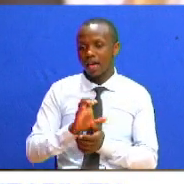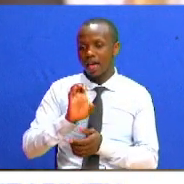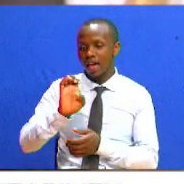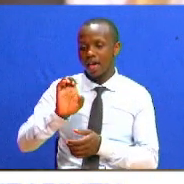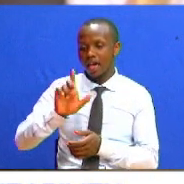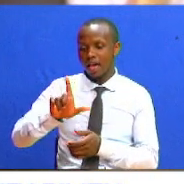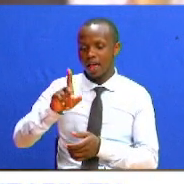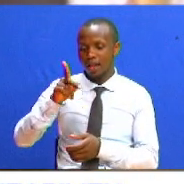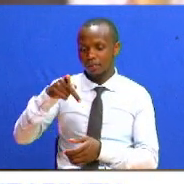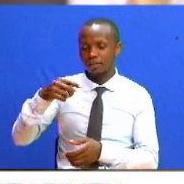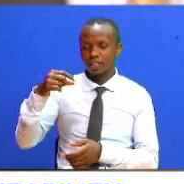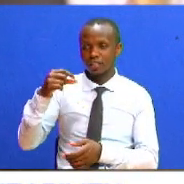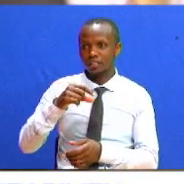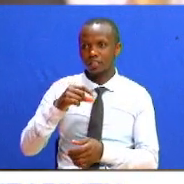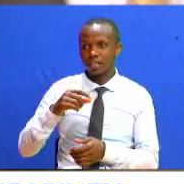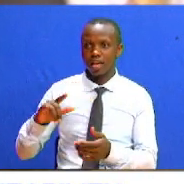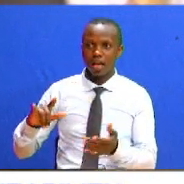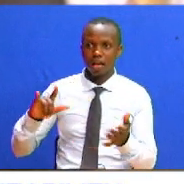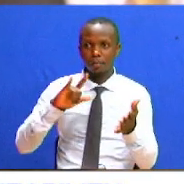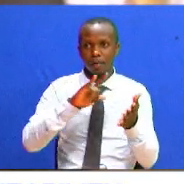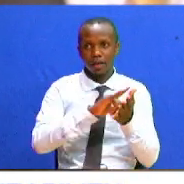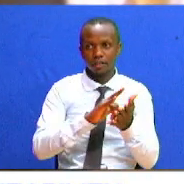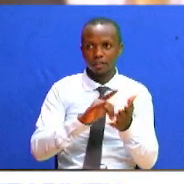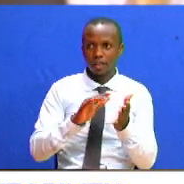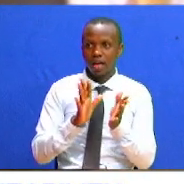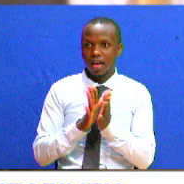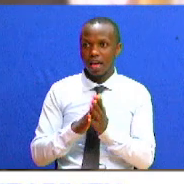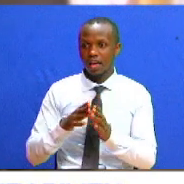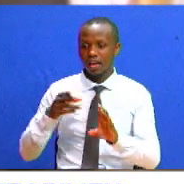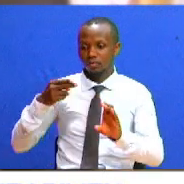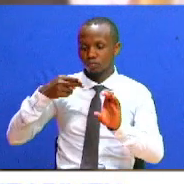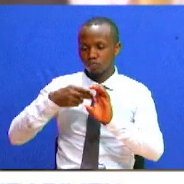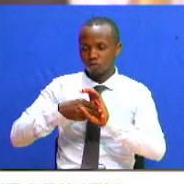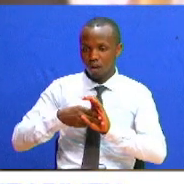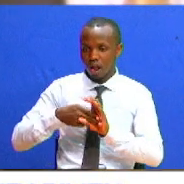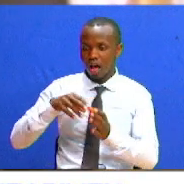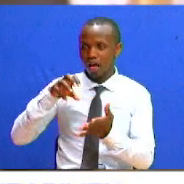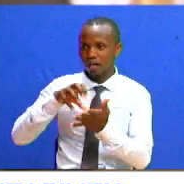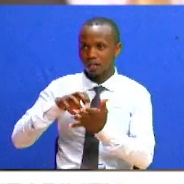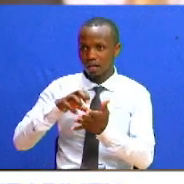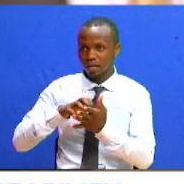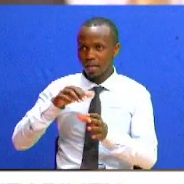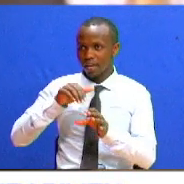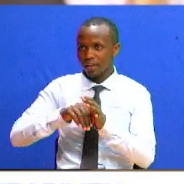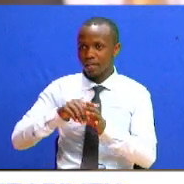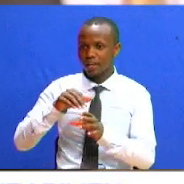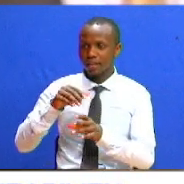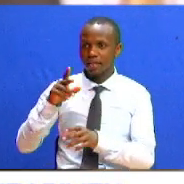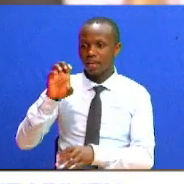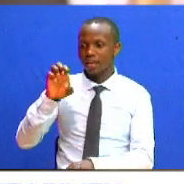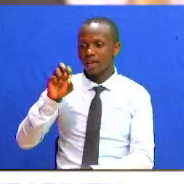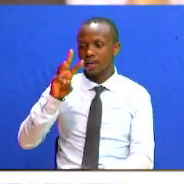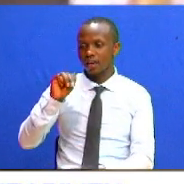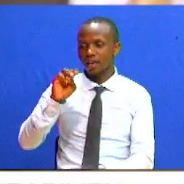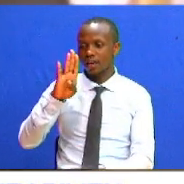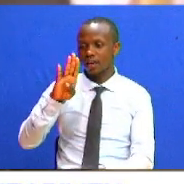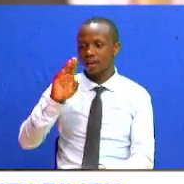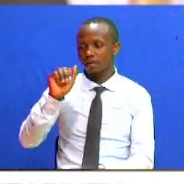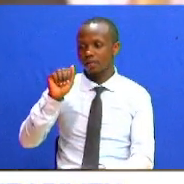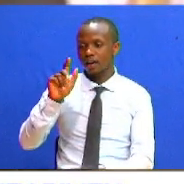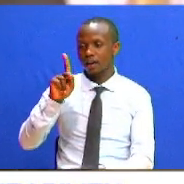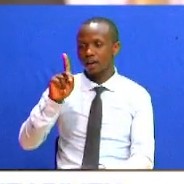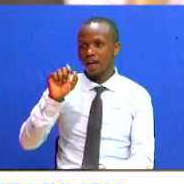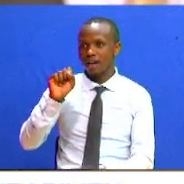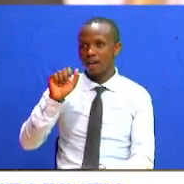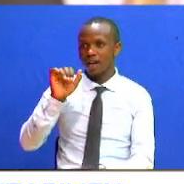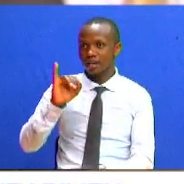bitumen plants, and the petroleum depots situated at the Abakasi Aviation Depot,